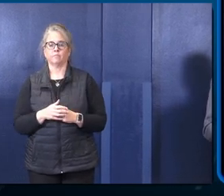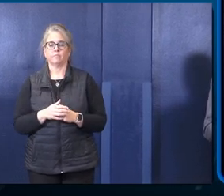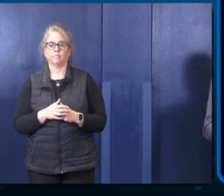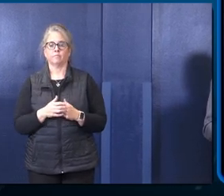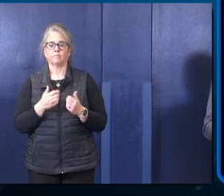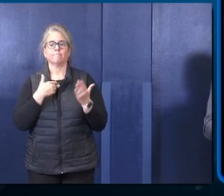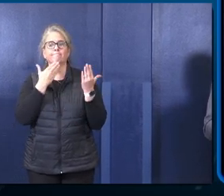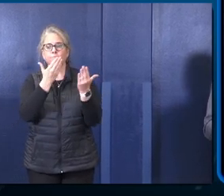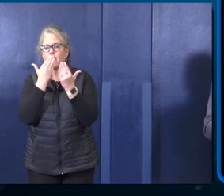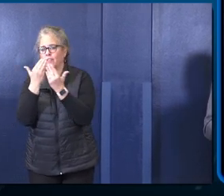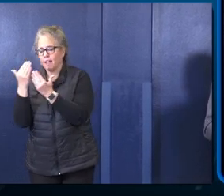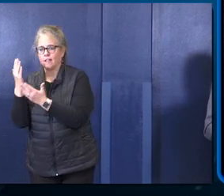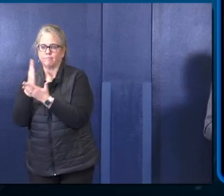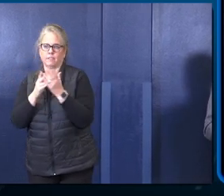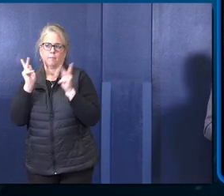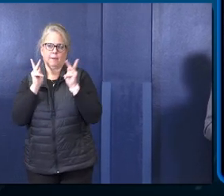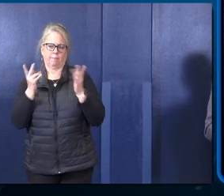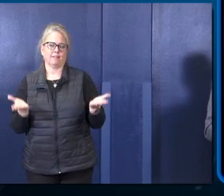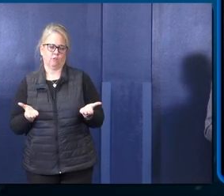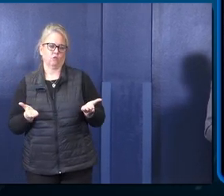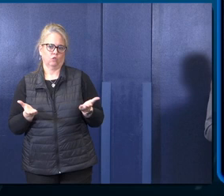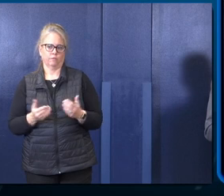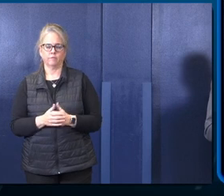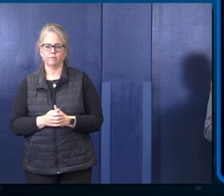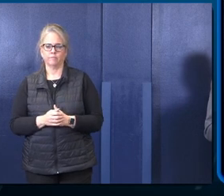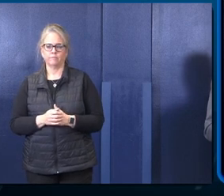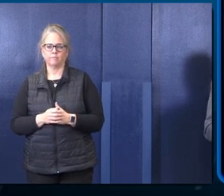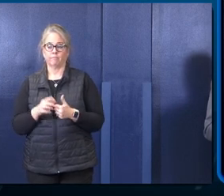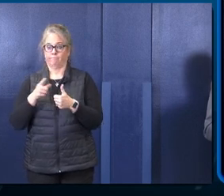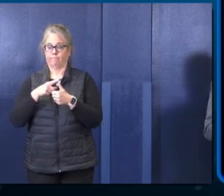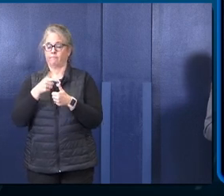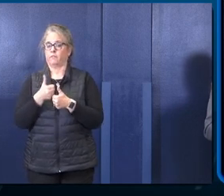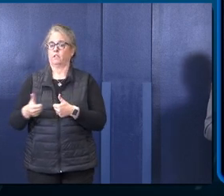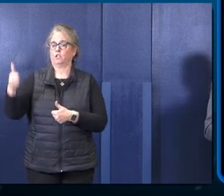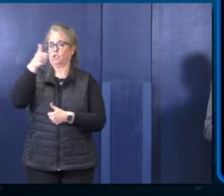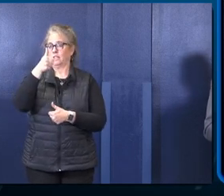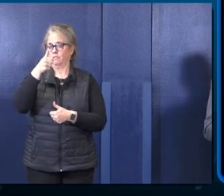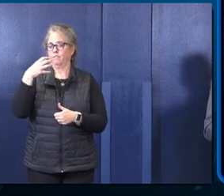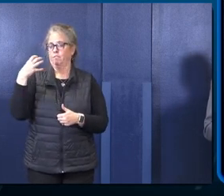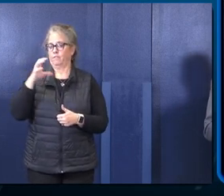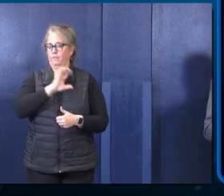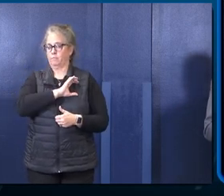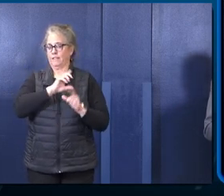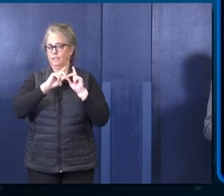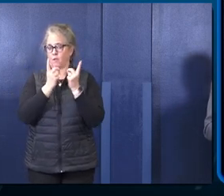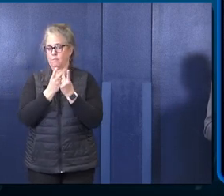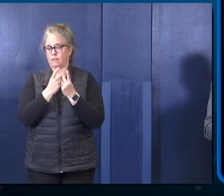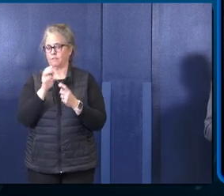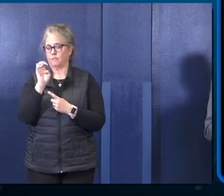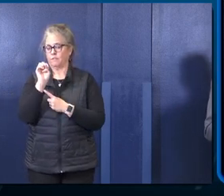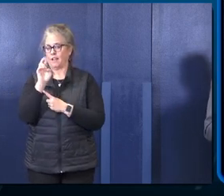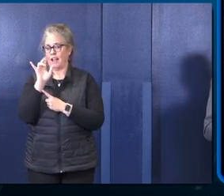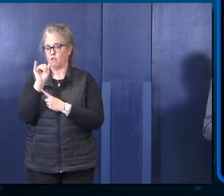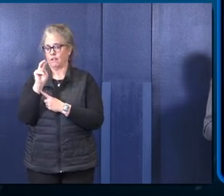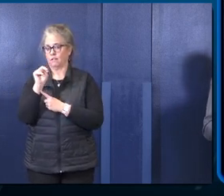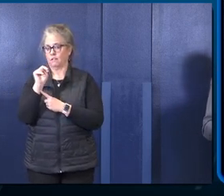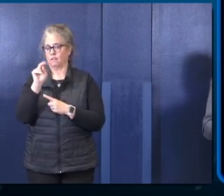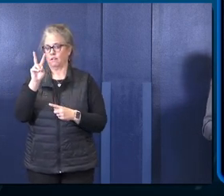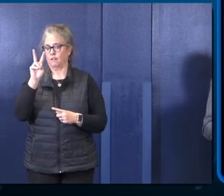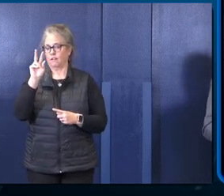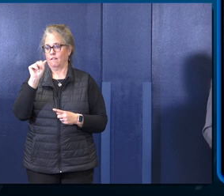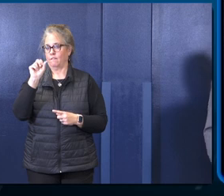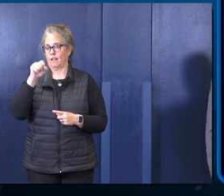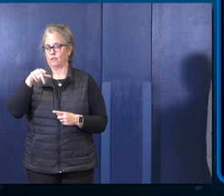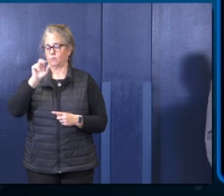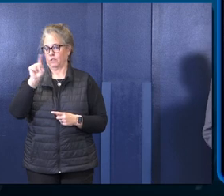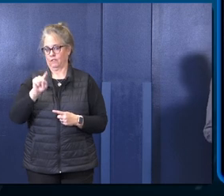us. One is our Chief of Police for Colorado Springs Police Department, Adrian Vasquez, and then Matt Fedor from FBI. Both of